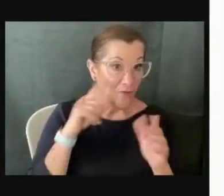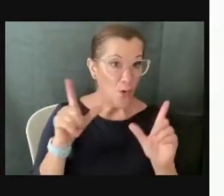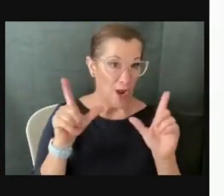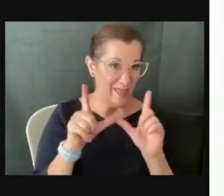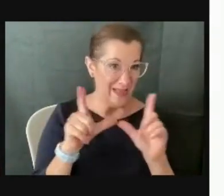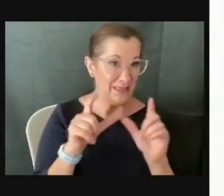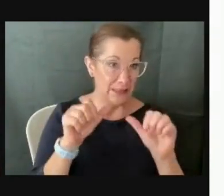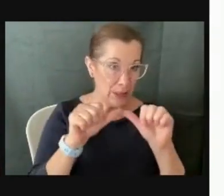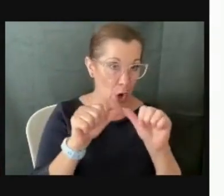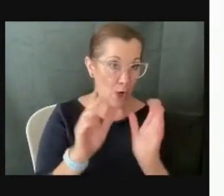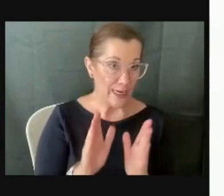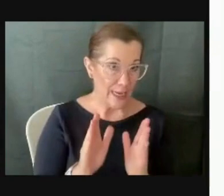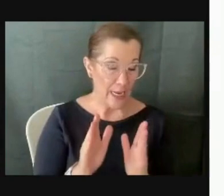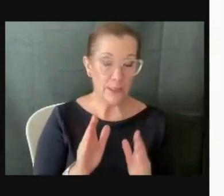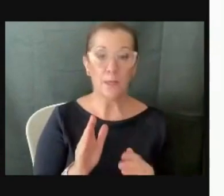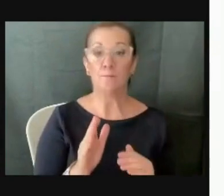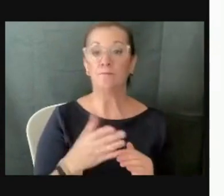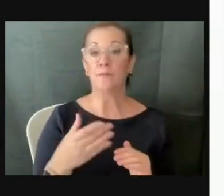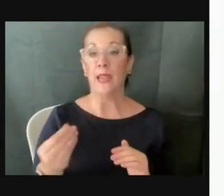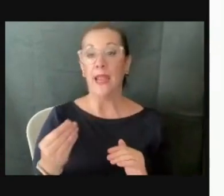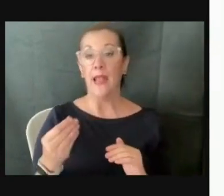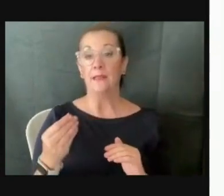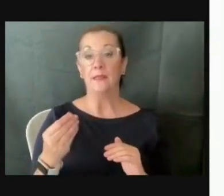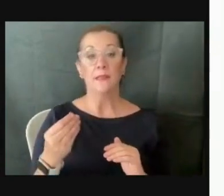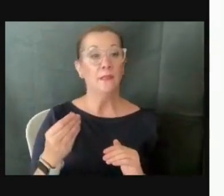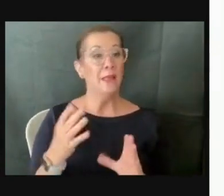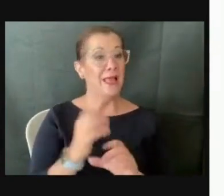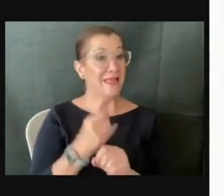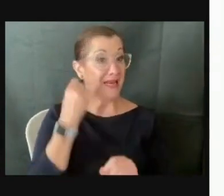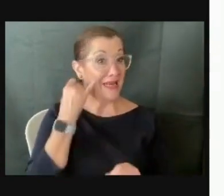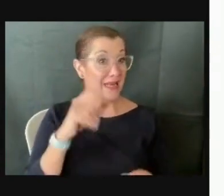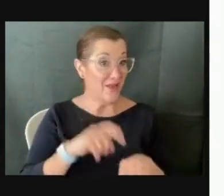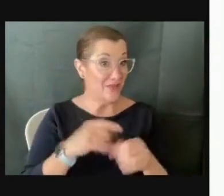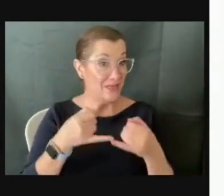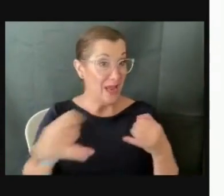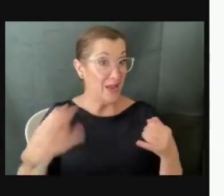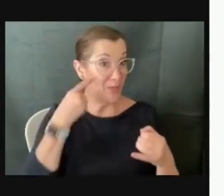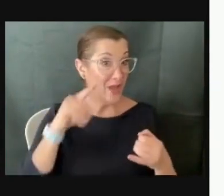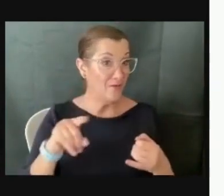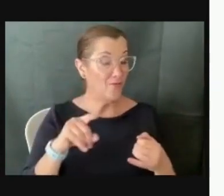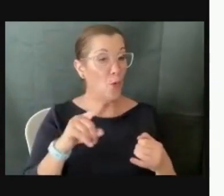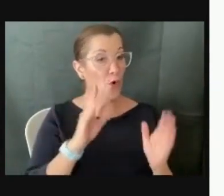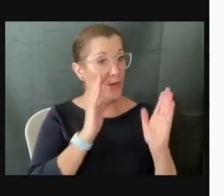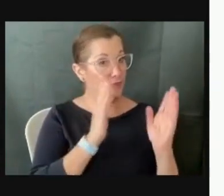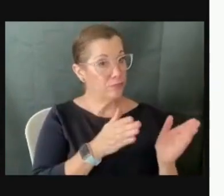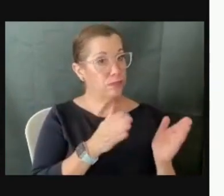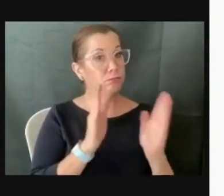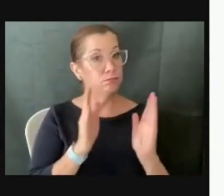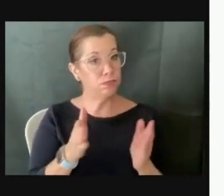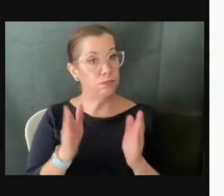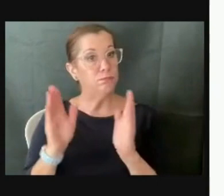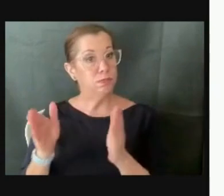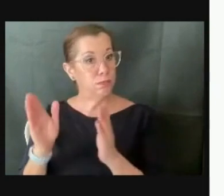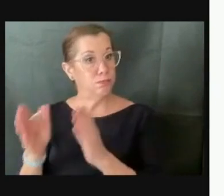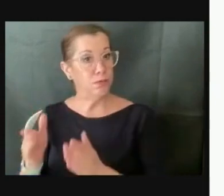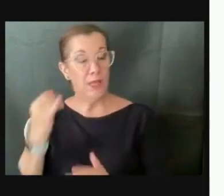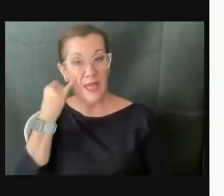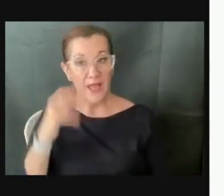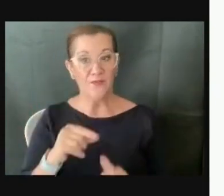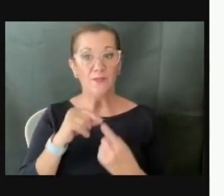architects, and get an idea what the timeline for the major milestones are, and if there are any special